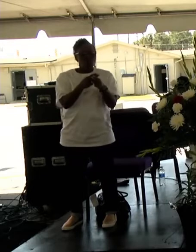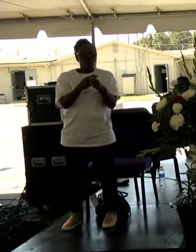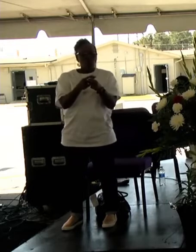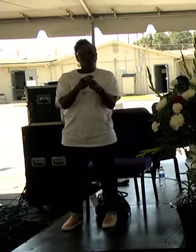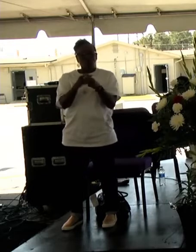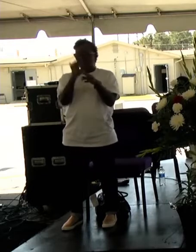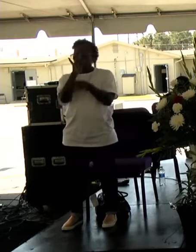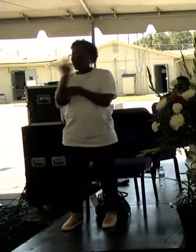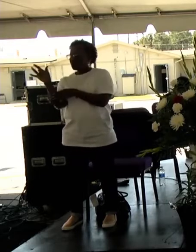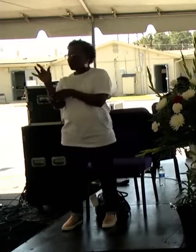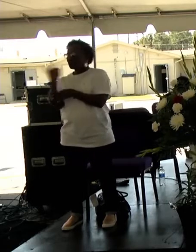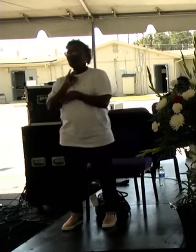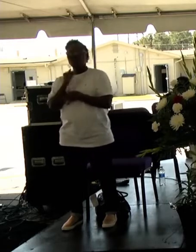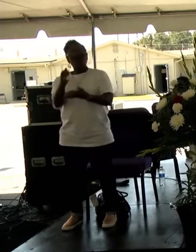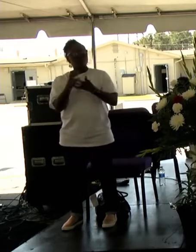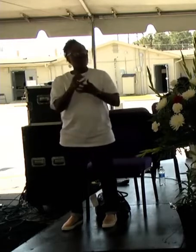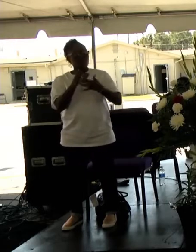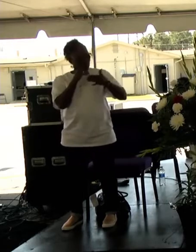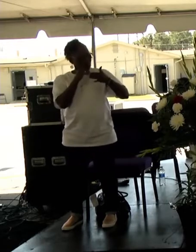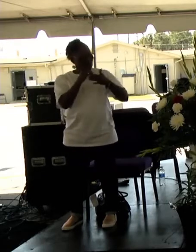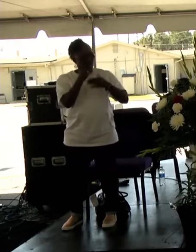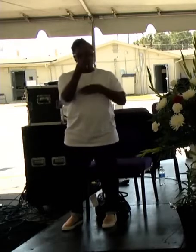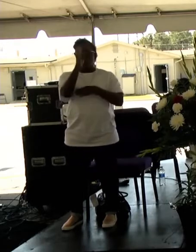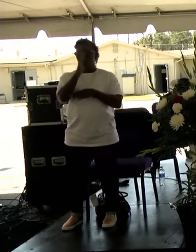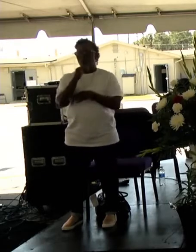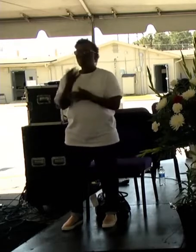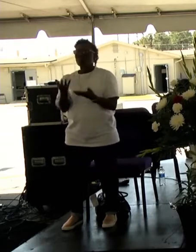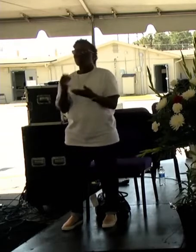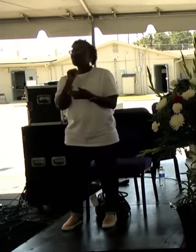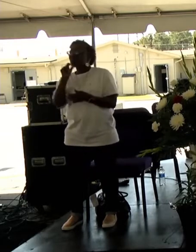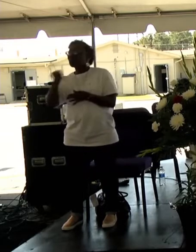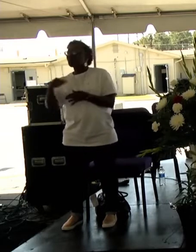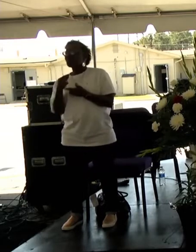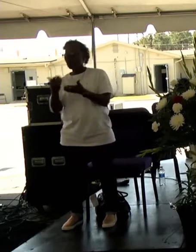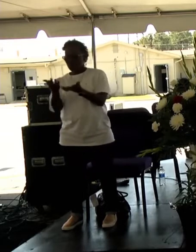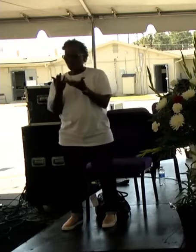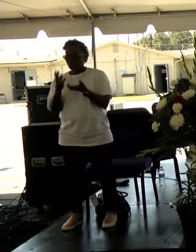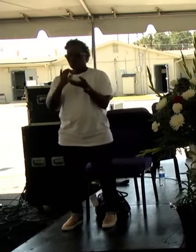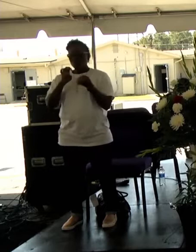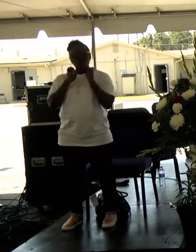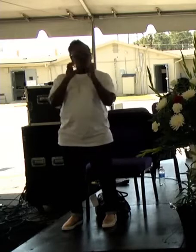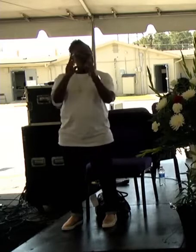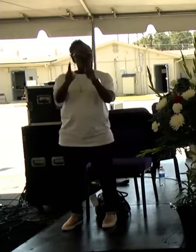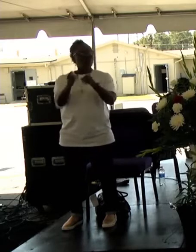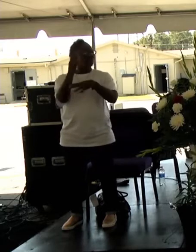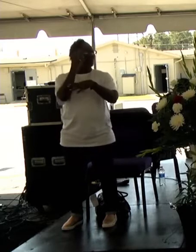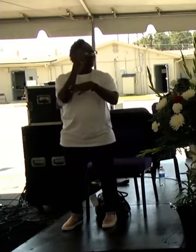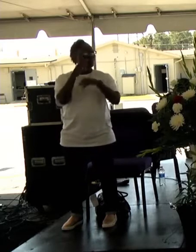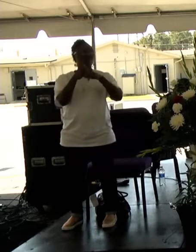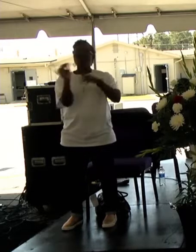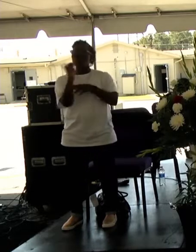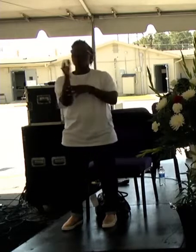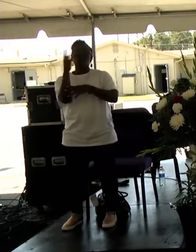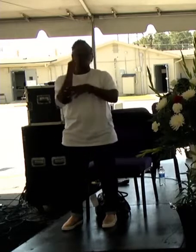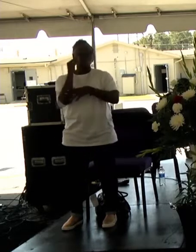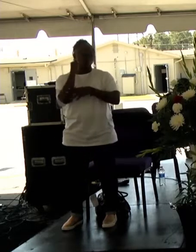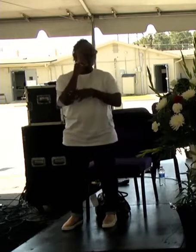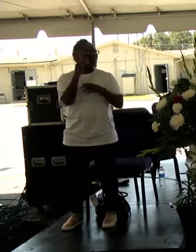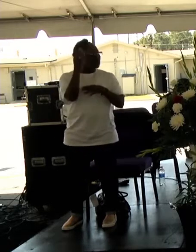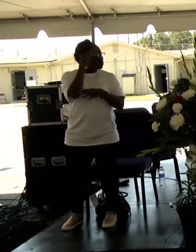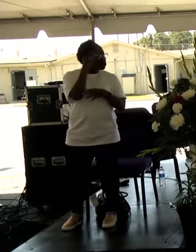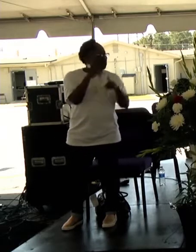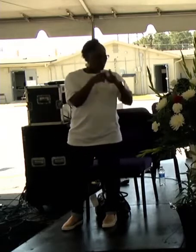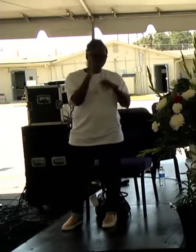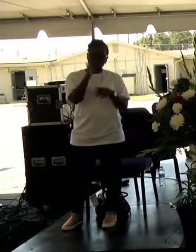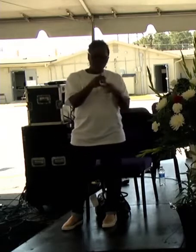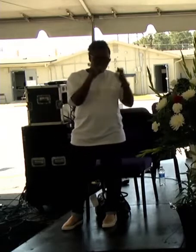to be close to God. I don't only want to have educational knowledge, I want to have experiential knowledge. See, educational knowledge is good,